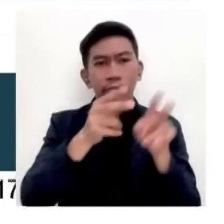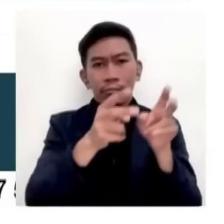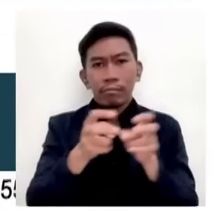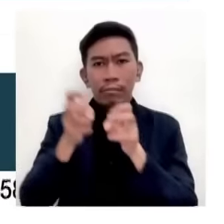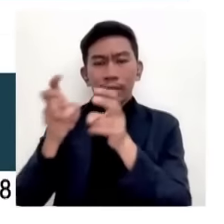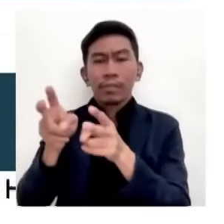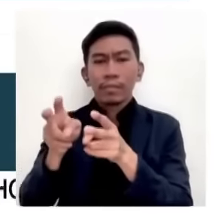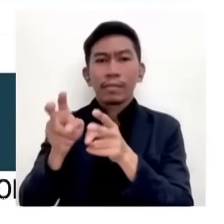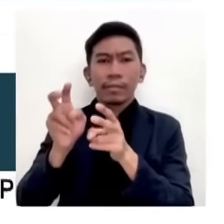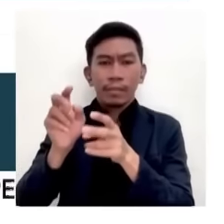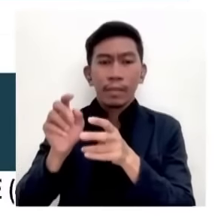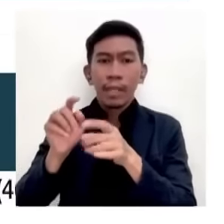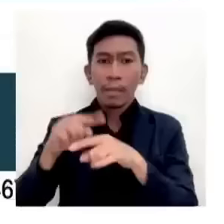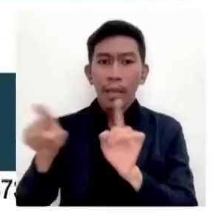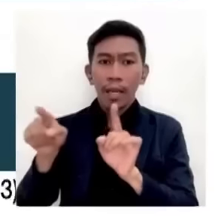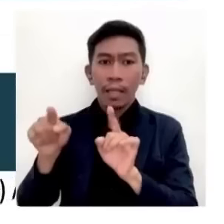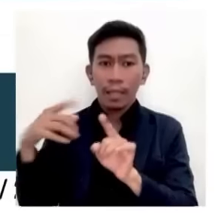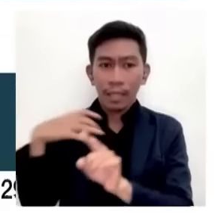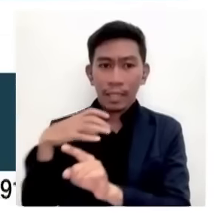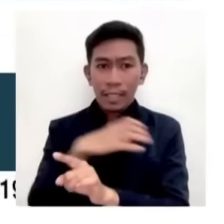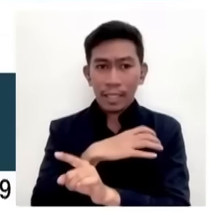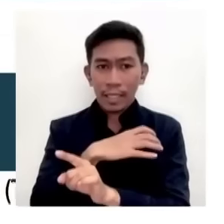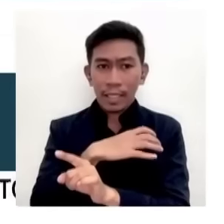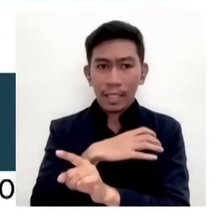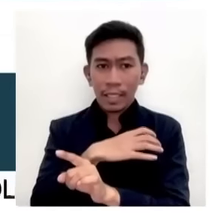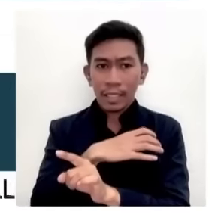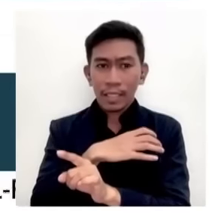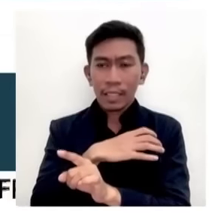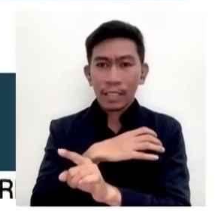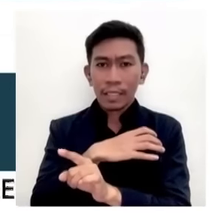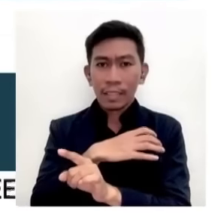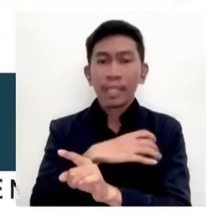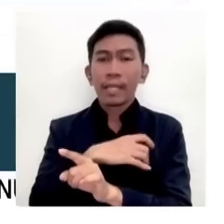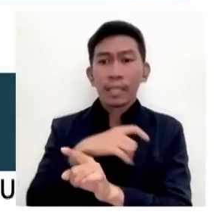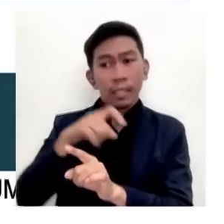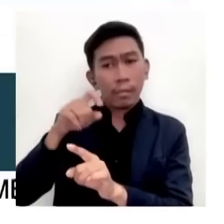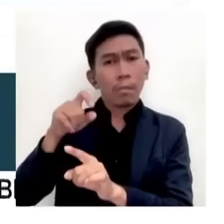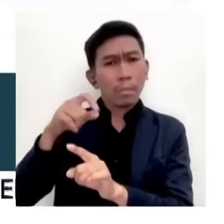end. But the House, and the understanding that the House also